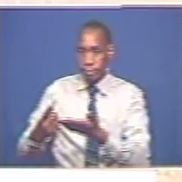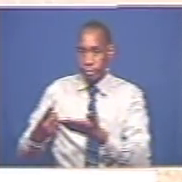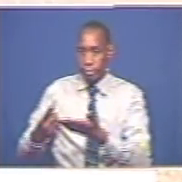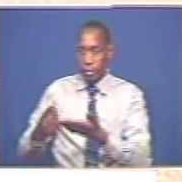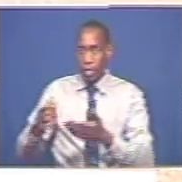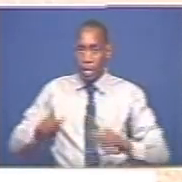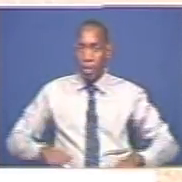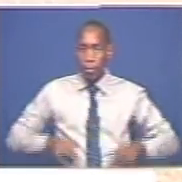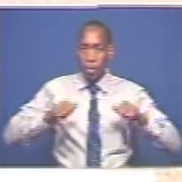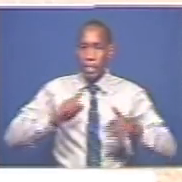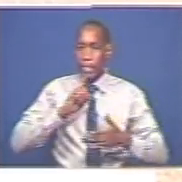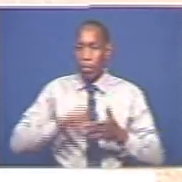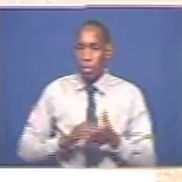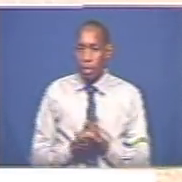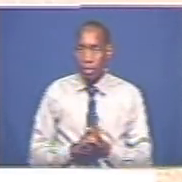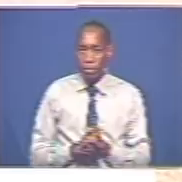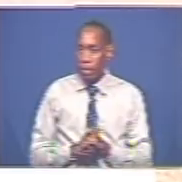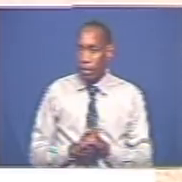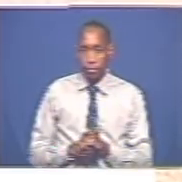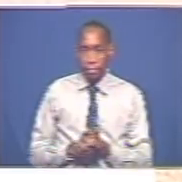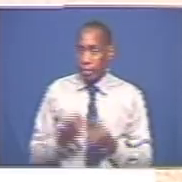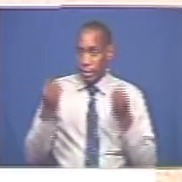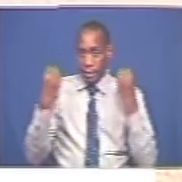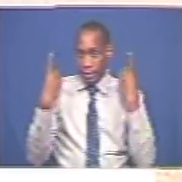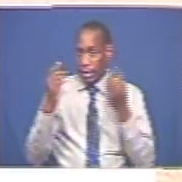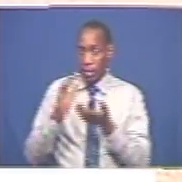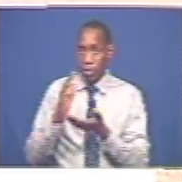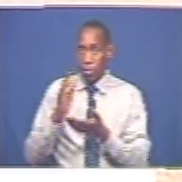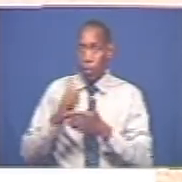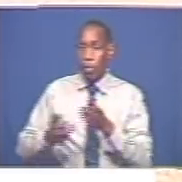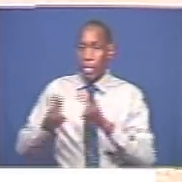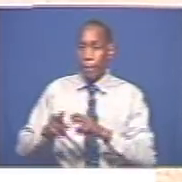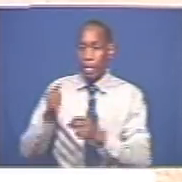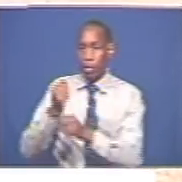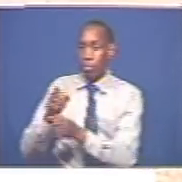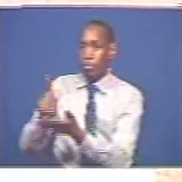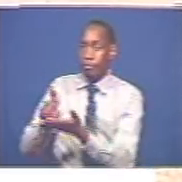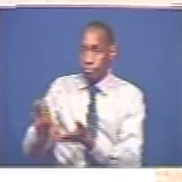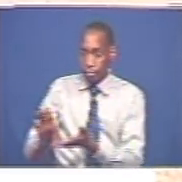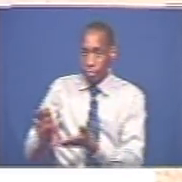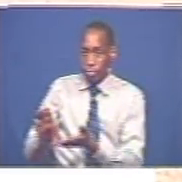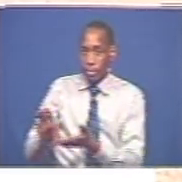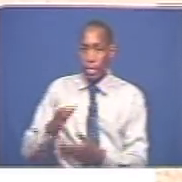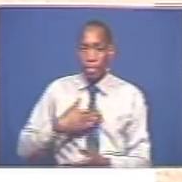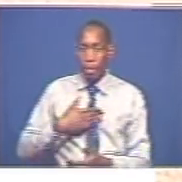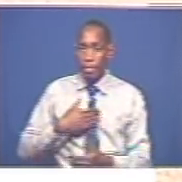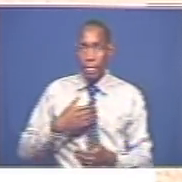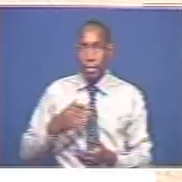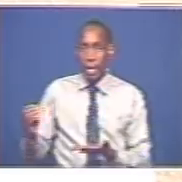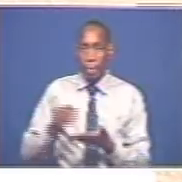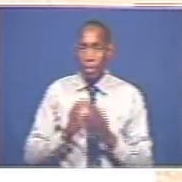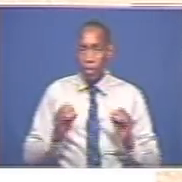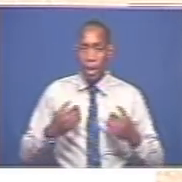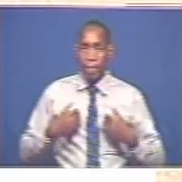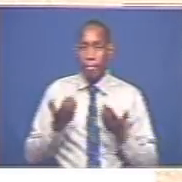employer just says, we don't understand what's going on. Yeah. So you lose a job. Mm-hmm. If you, for me, I'm not employed. I have my